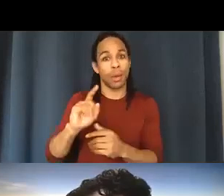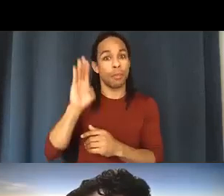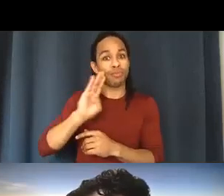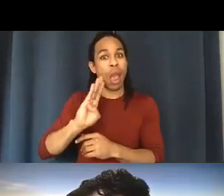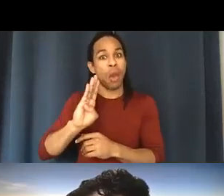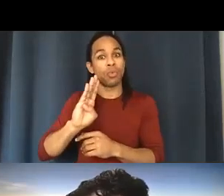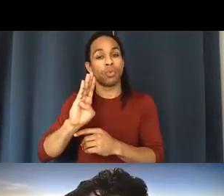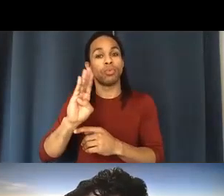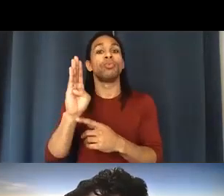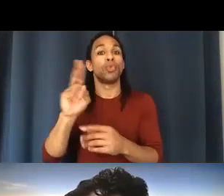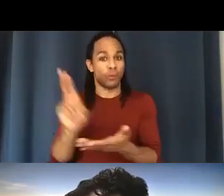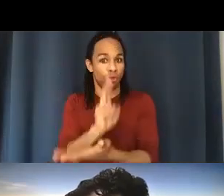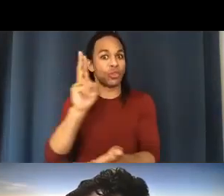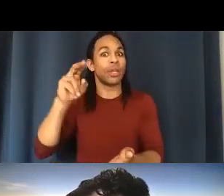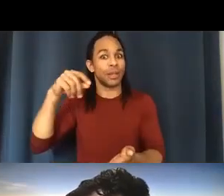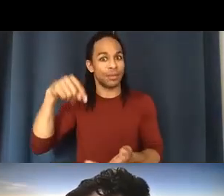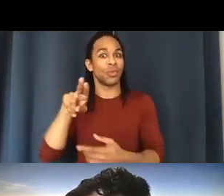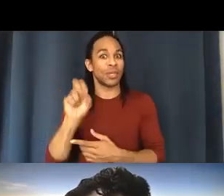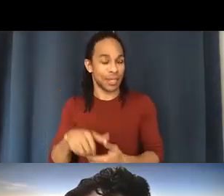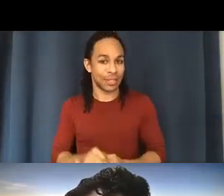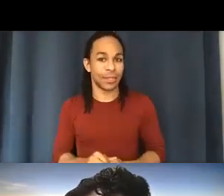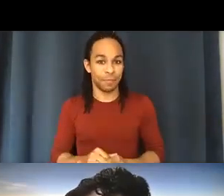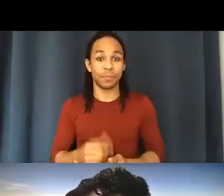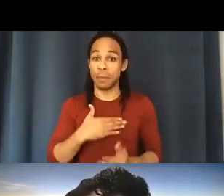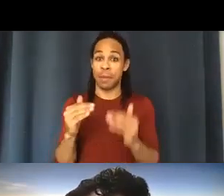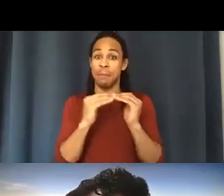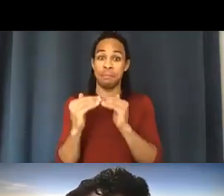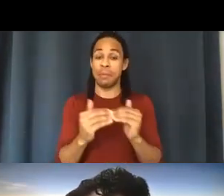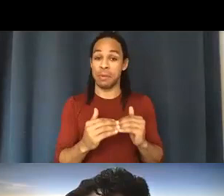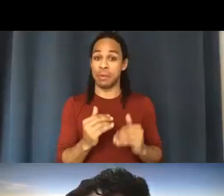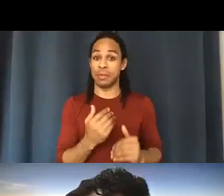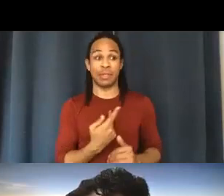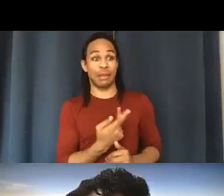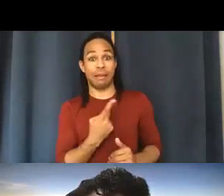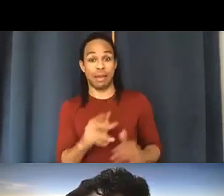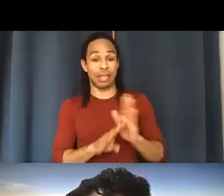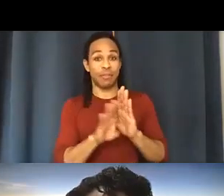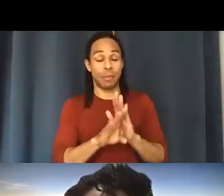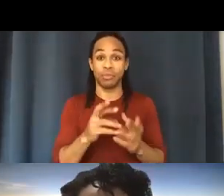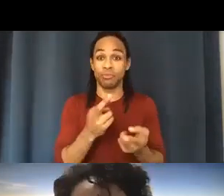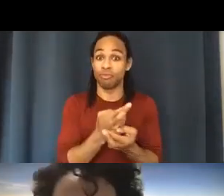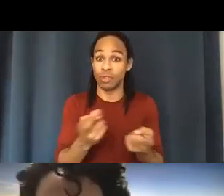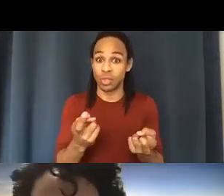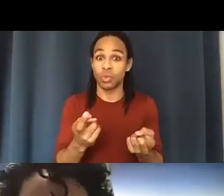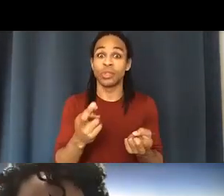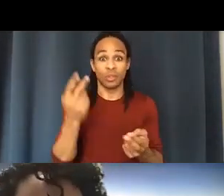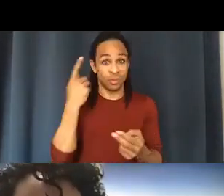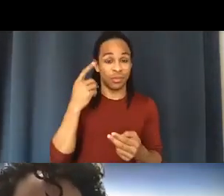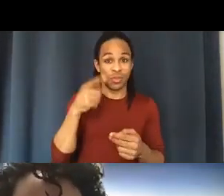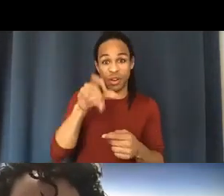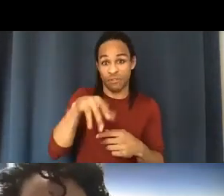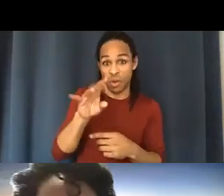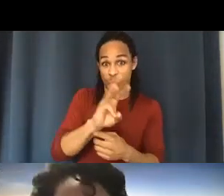please. So my peers and I developed a resource that we've shared on our website, and this resource is a